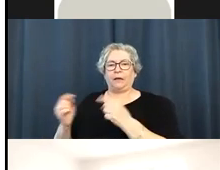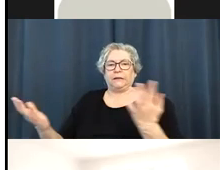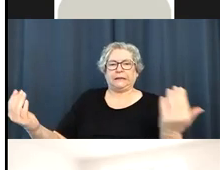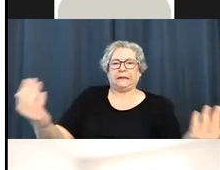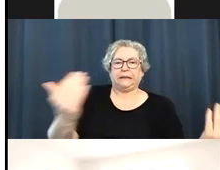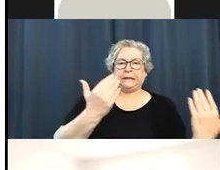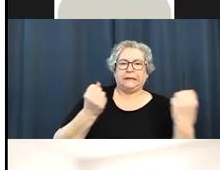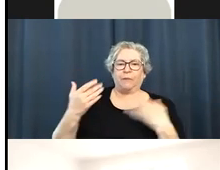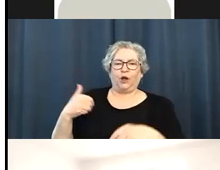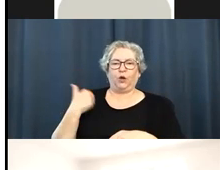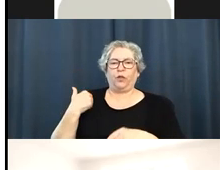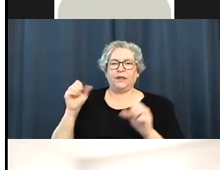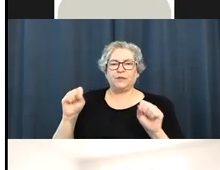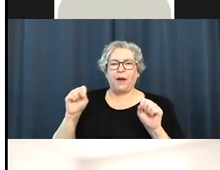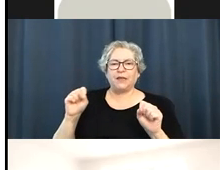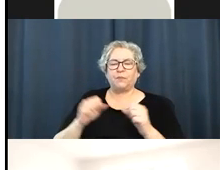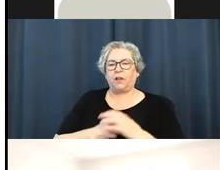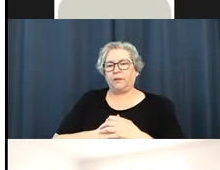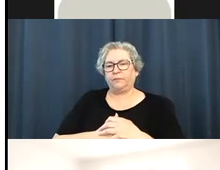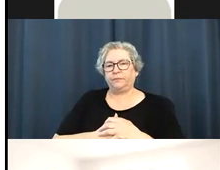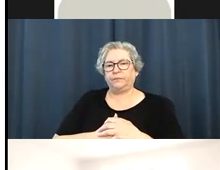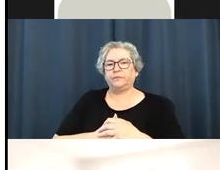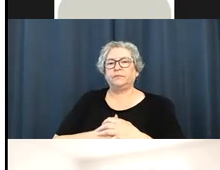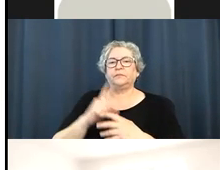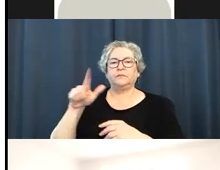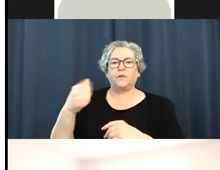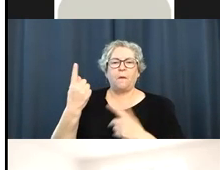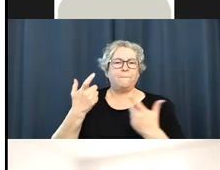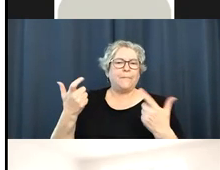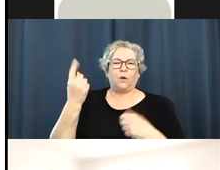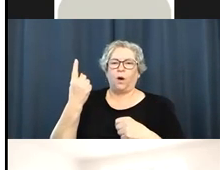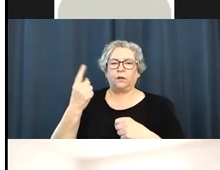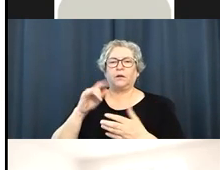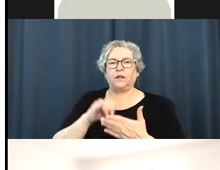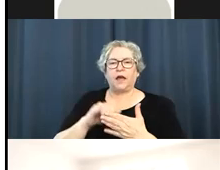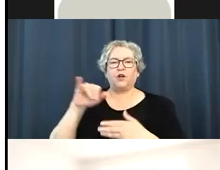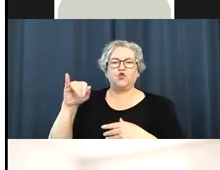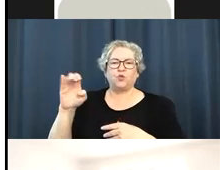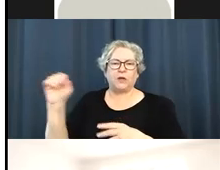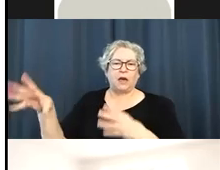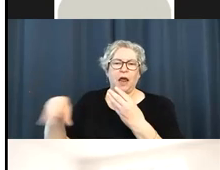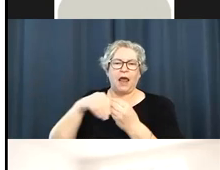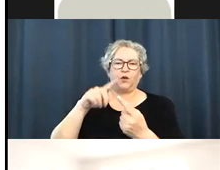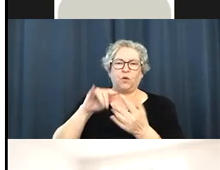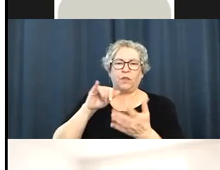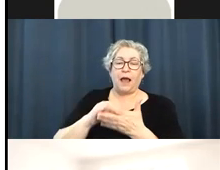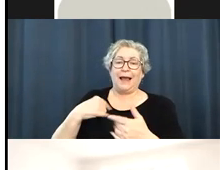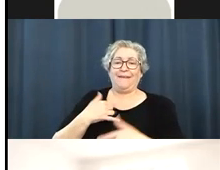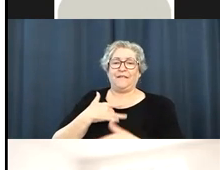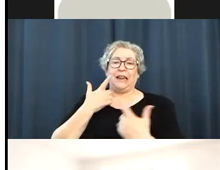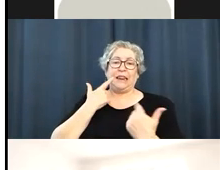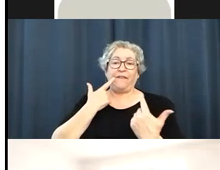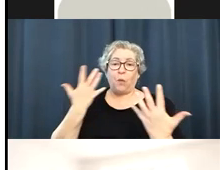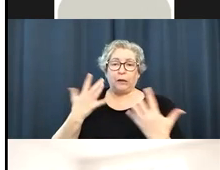possible. And then this is one of the other biggest ones, and Josie can speak to this too. It almost makes me laugh, like be